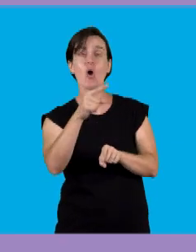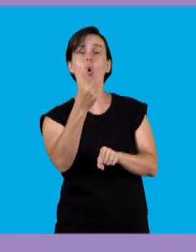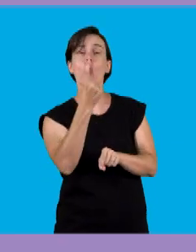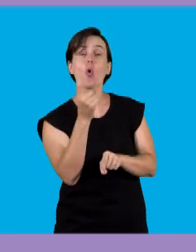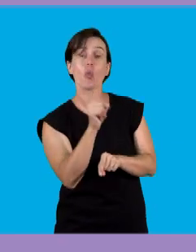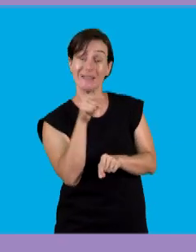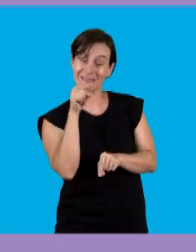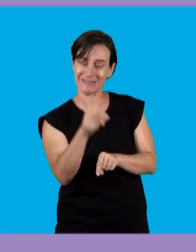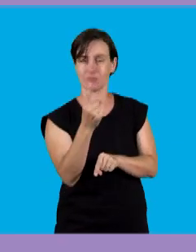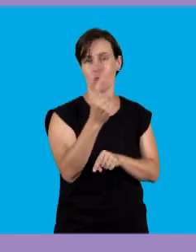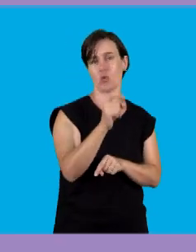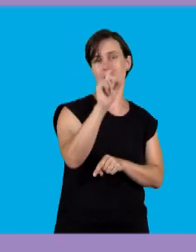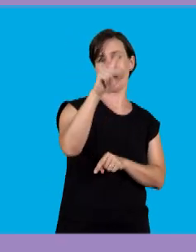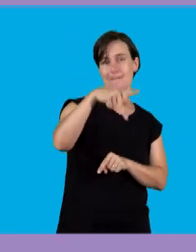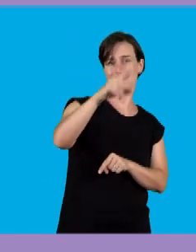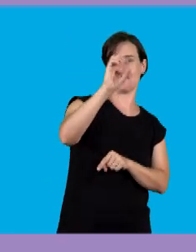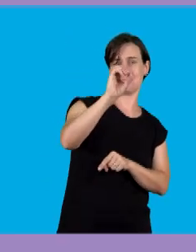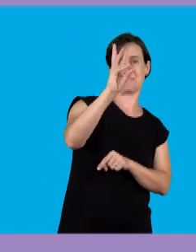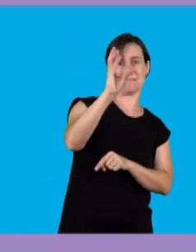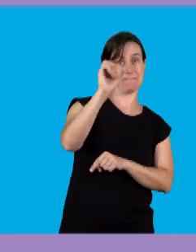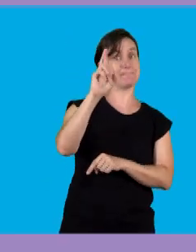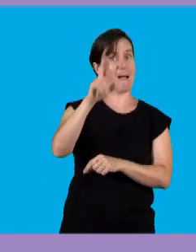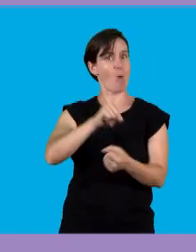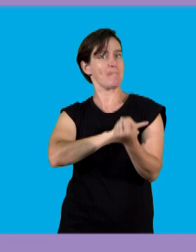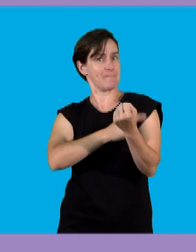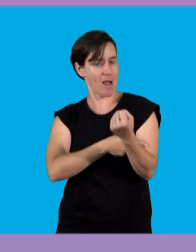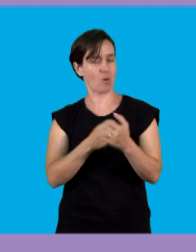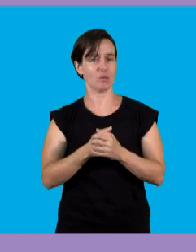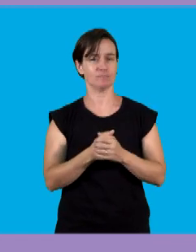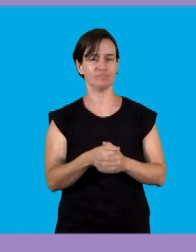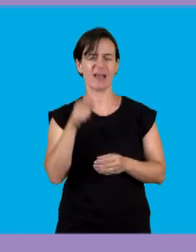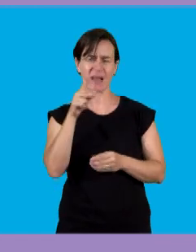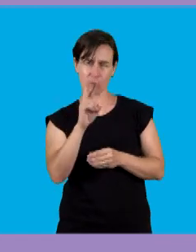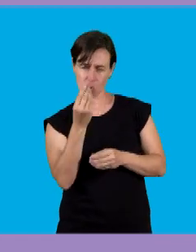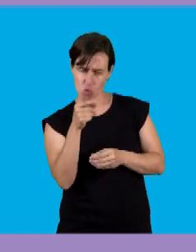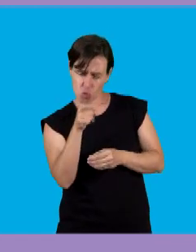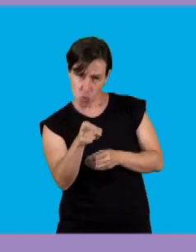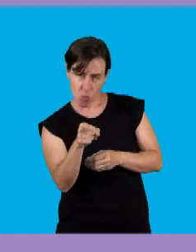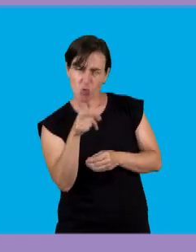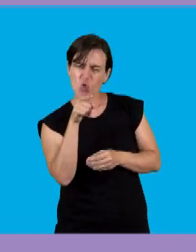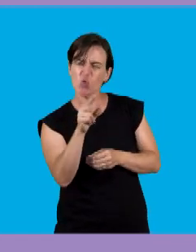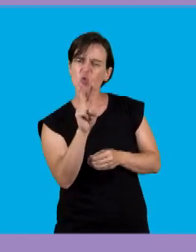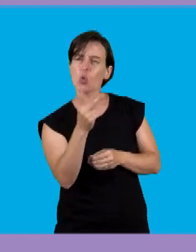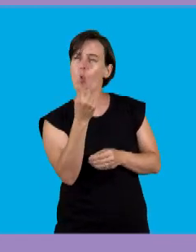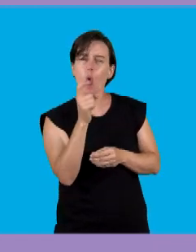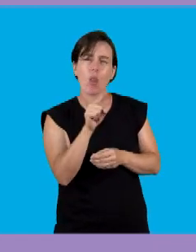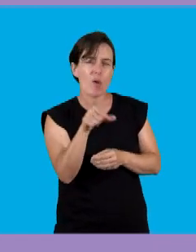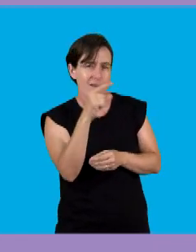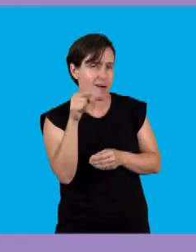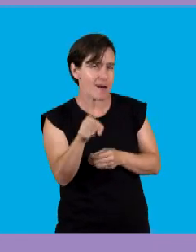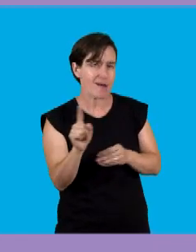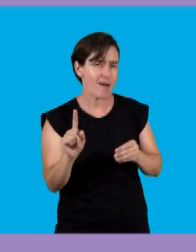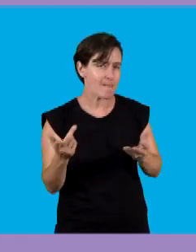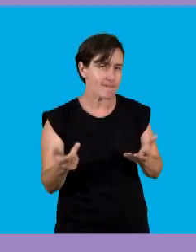a power. So let's look at the numbers individually. Look at the 2. Do we know what role